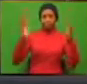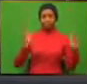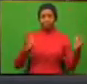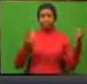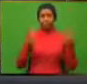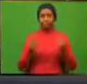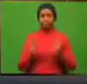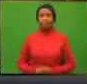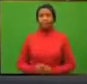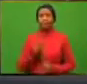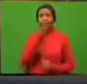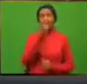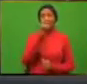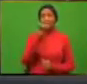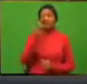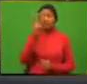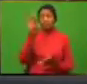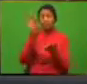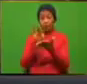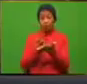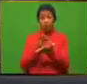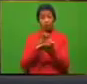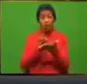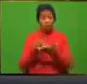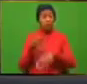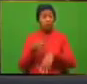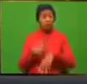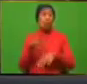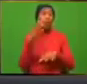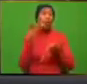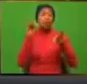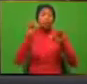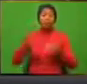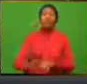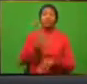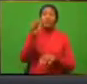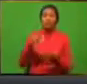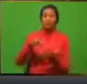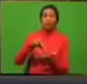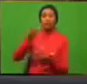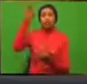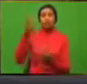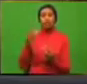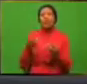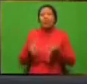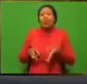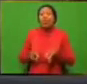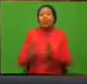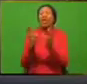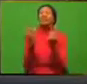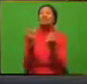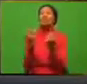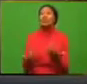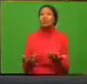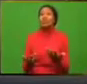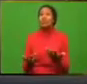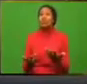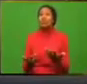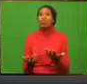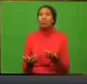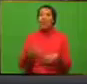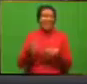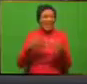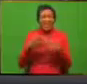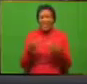But the 2024 election, where the people of South Africa chose a new path by not giving any party